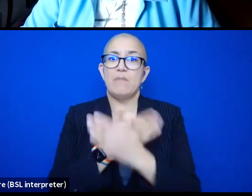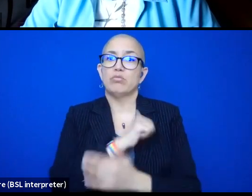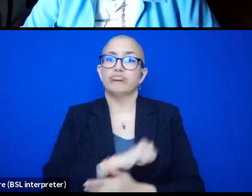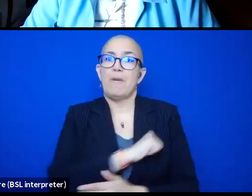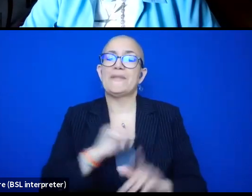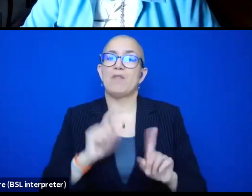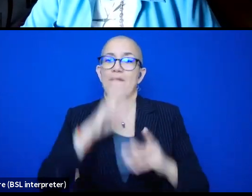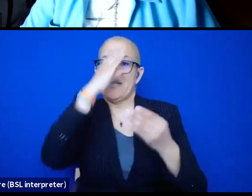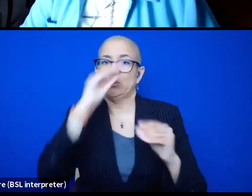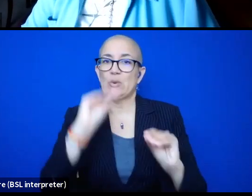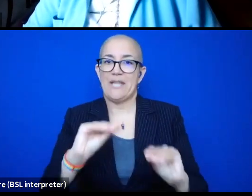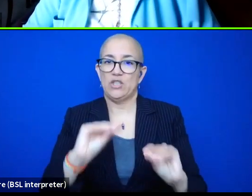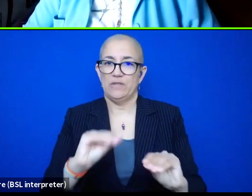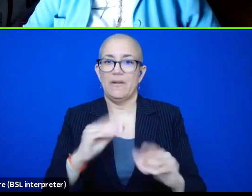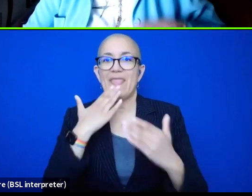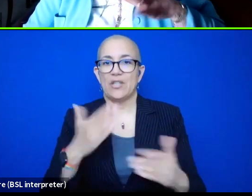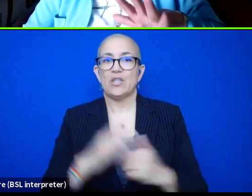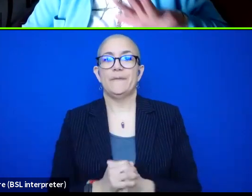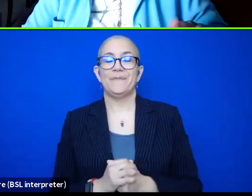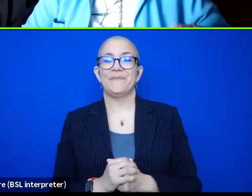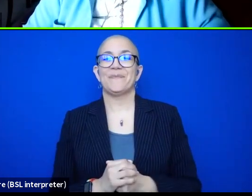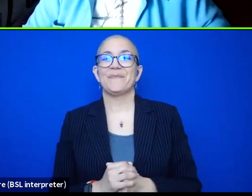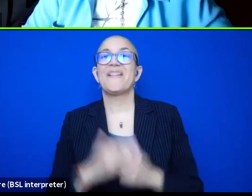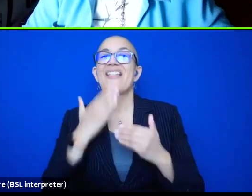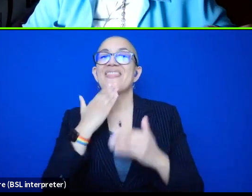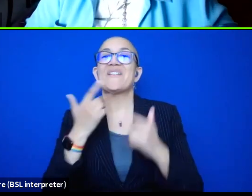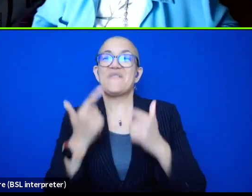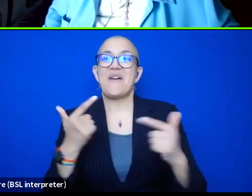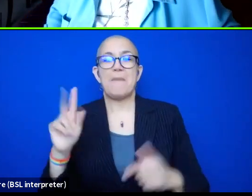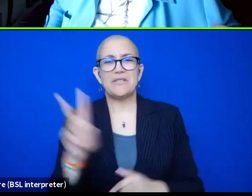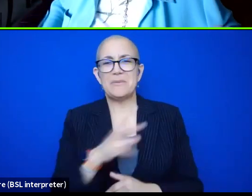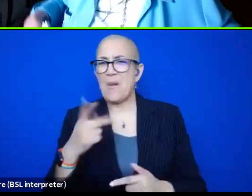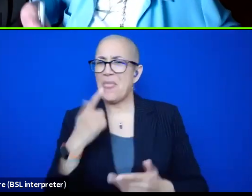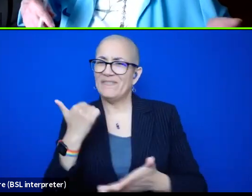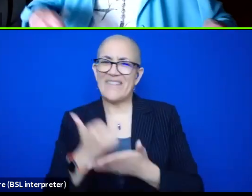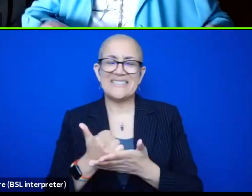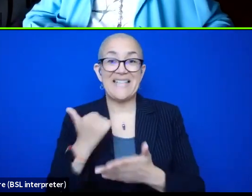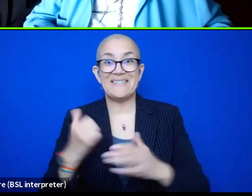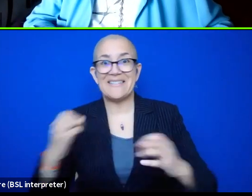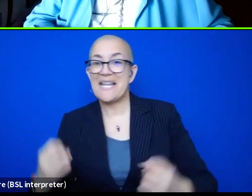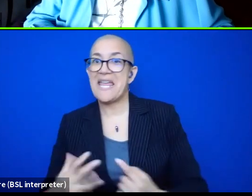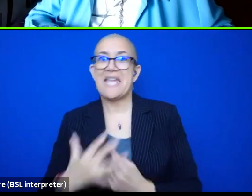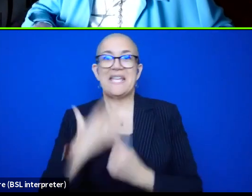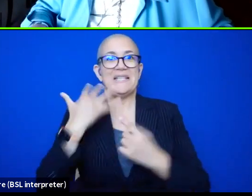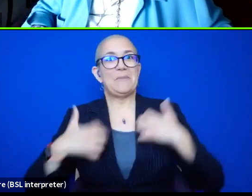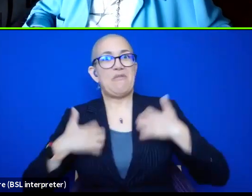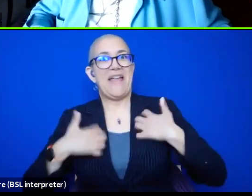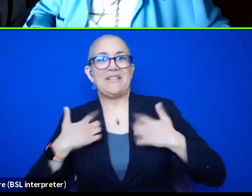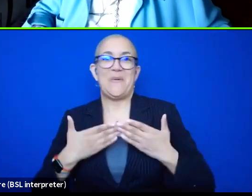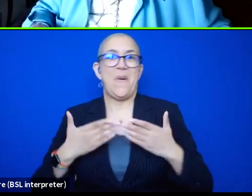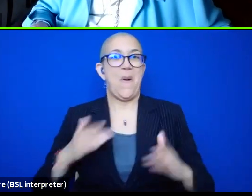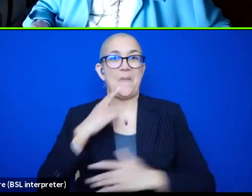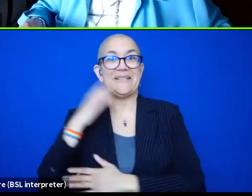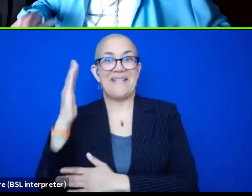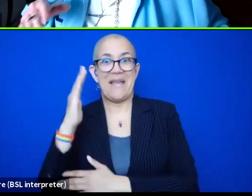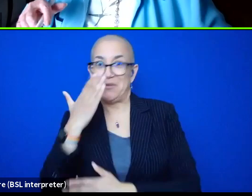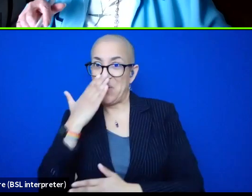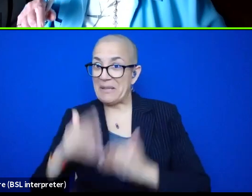education. Thank you. Thank you very much, both of you. Those were fantastically inspirational opening statements, so this is boding